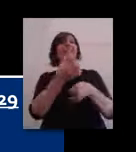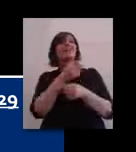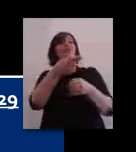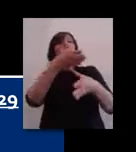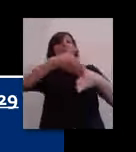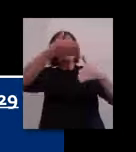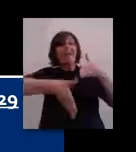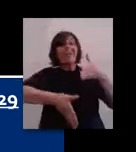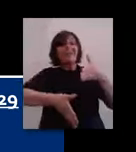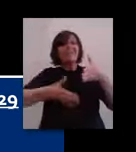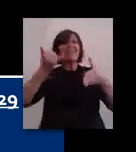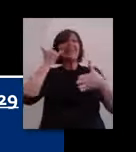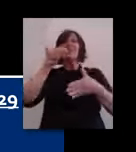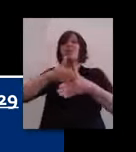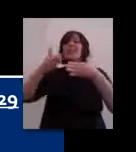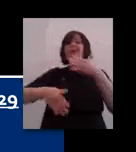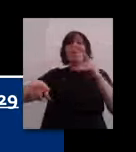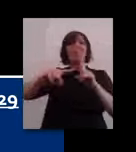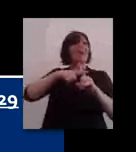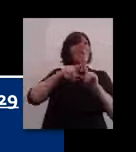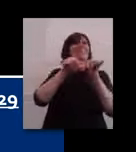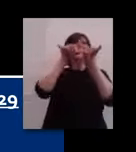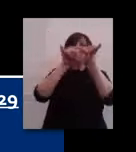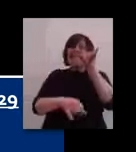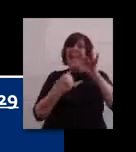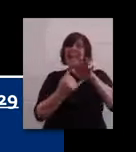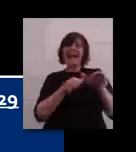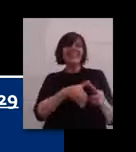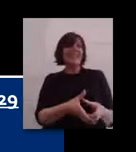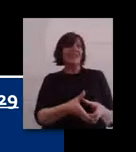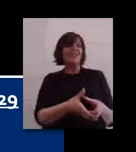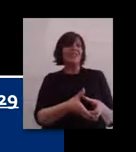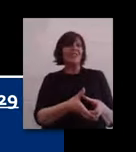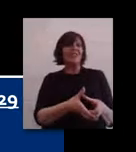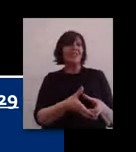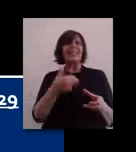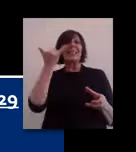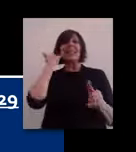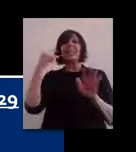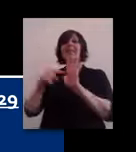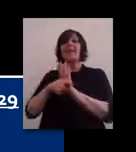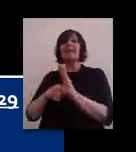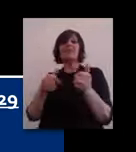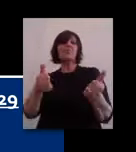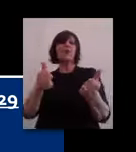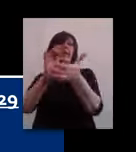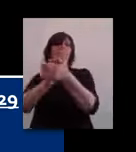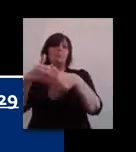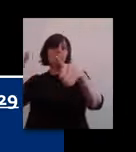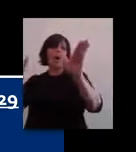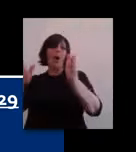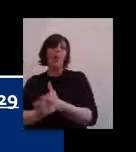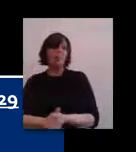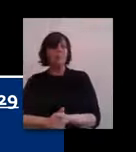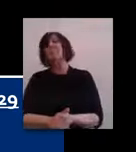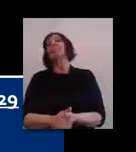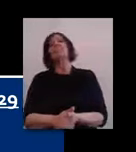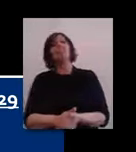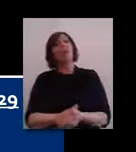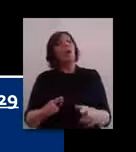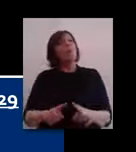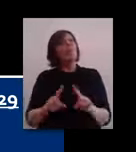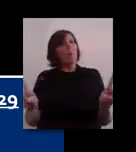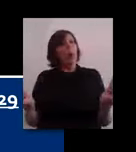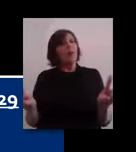positive, you got to be in isolation afterwards. If negative, good for you. Congratulations, you don't have COVID-19. But you should have been in